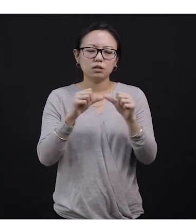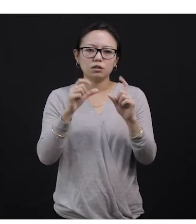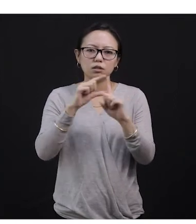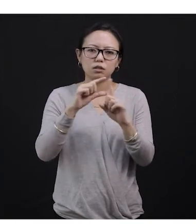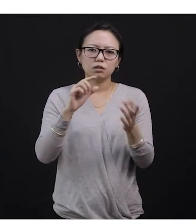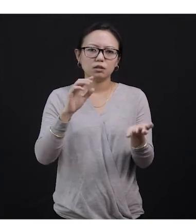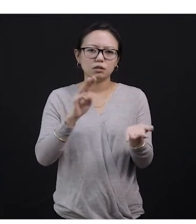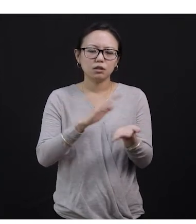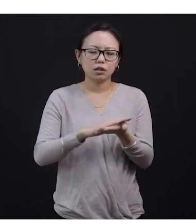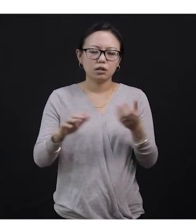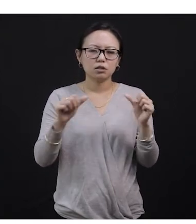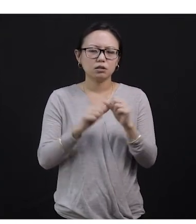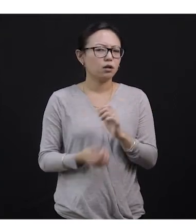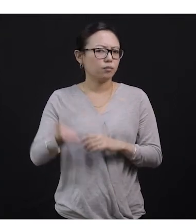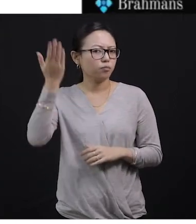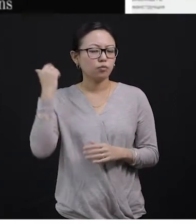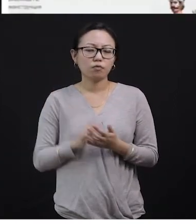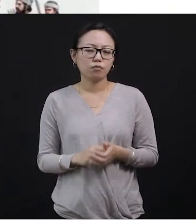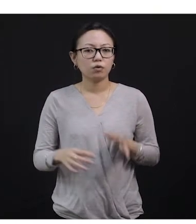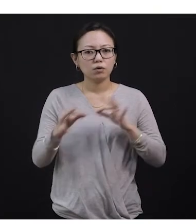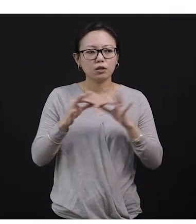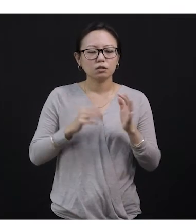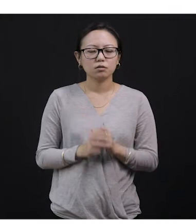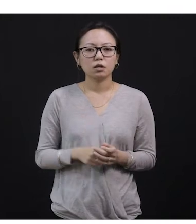explain to you in the later part. All right.